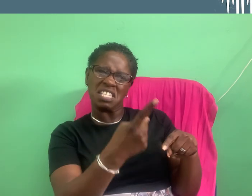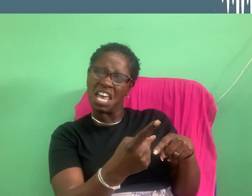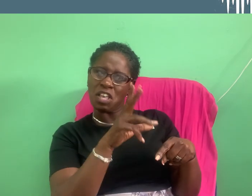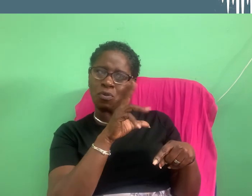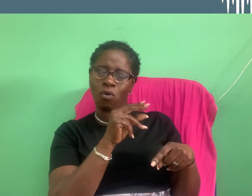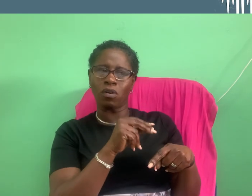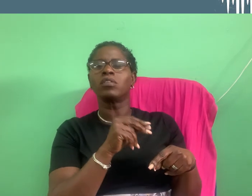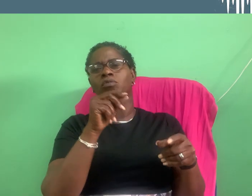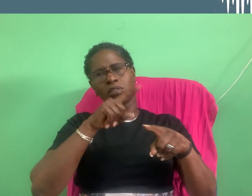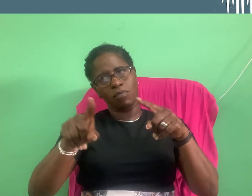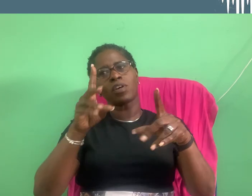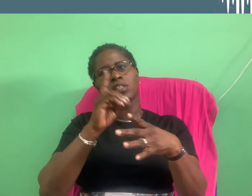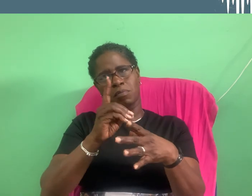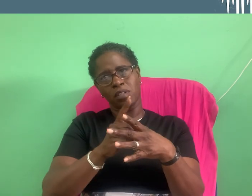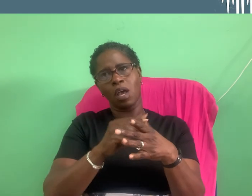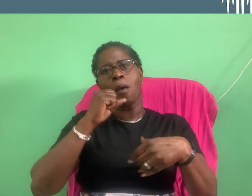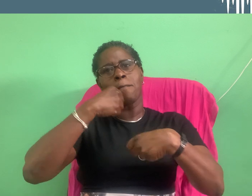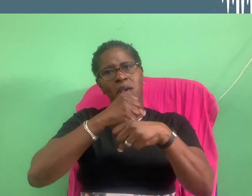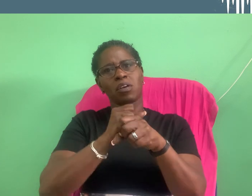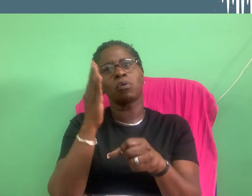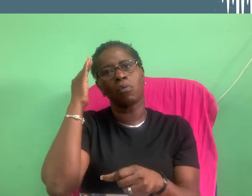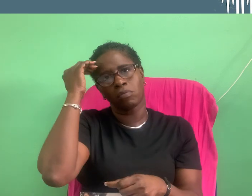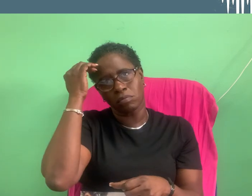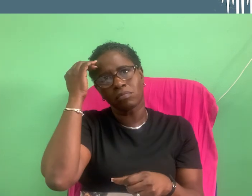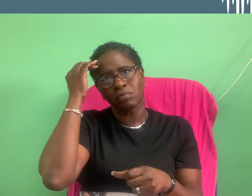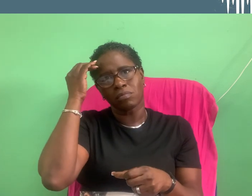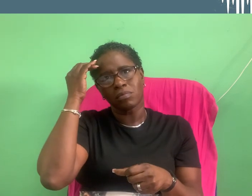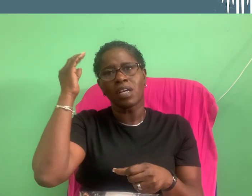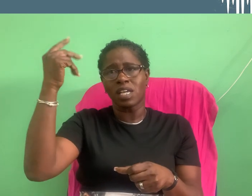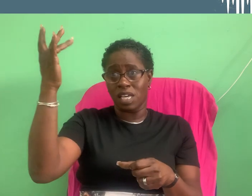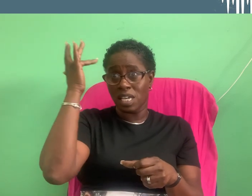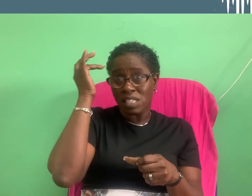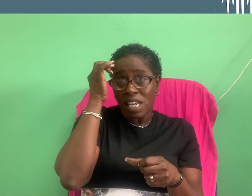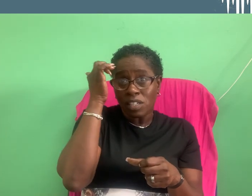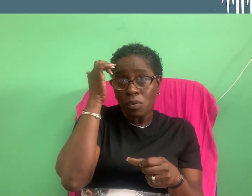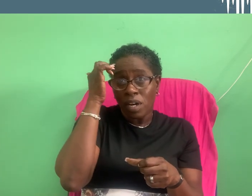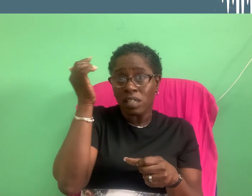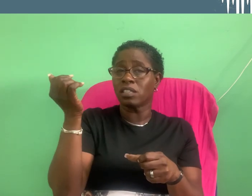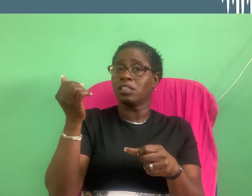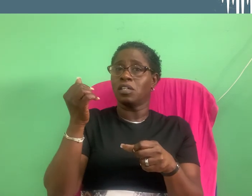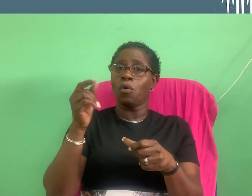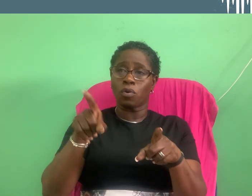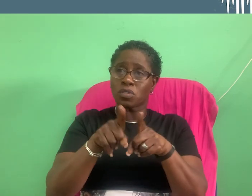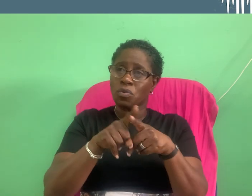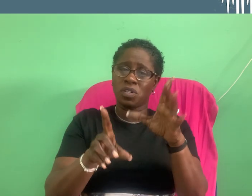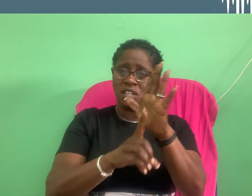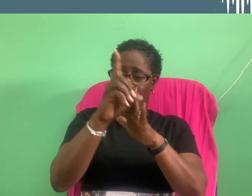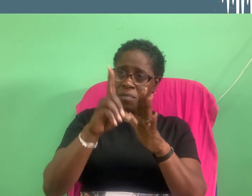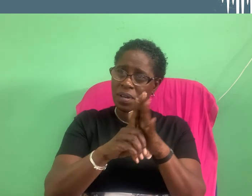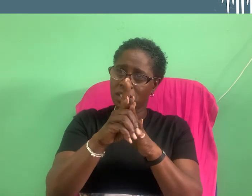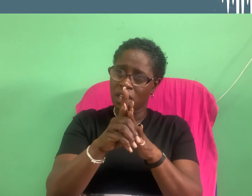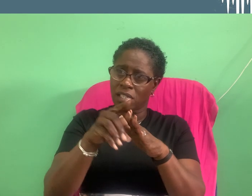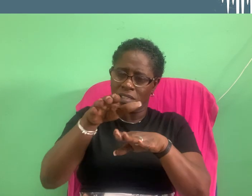can make you vulnerable in different ways. Intellectual and cognitive disabilities, as well as developmental delays, can mean